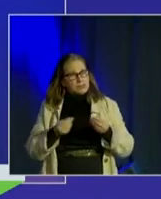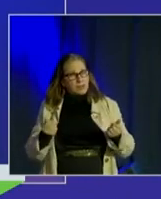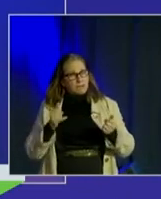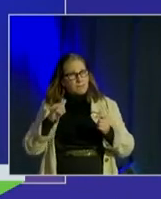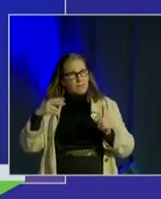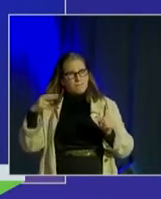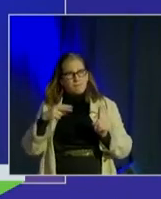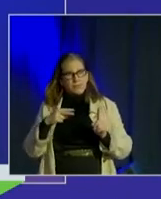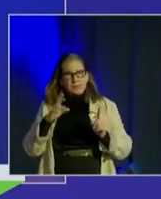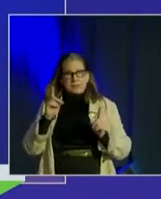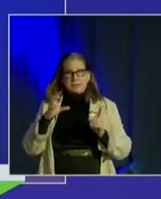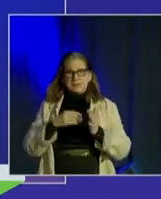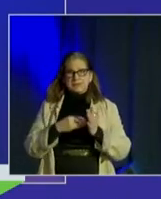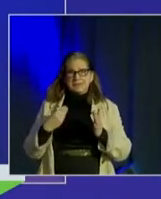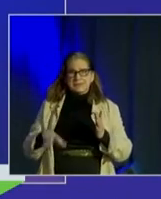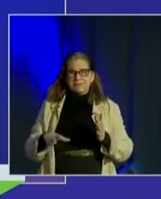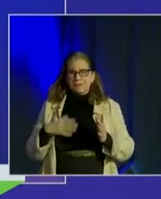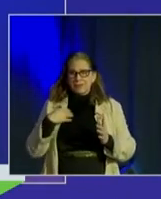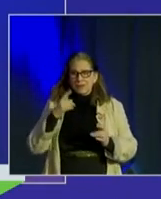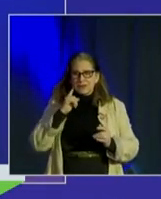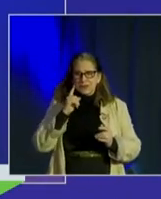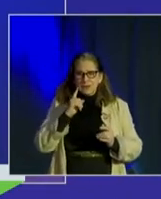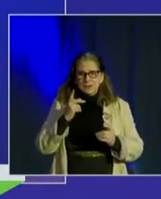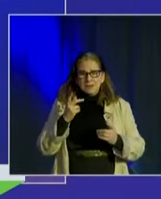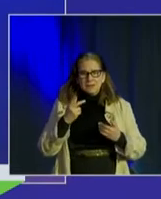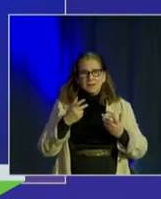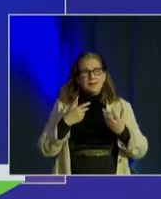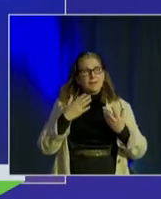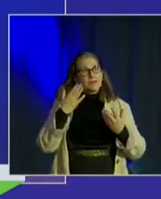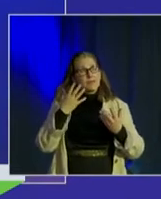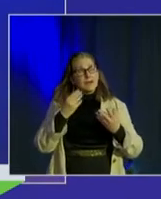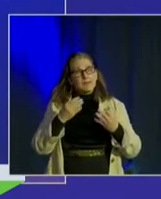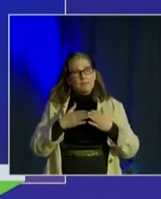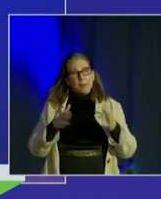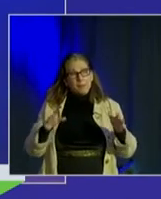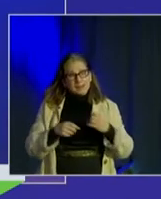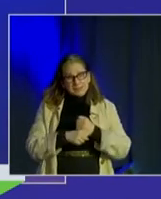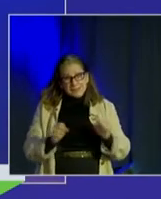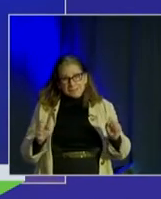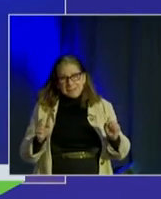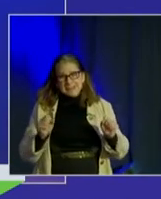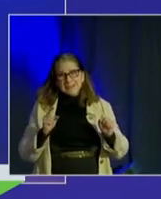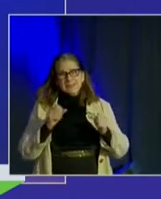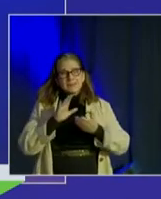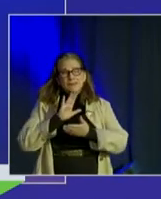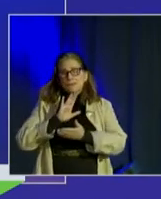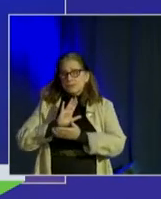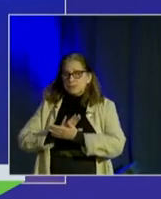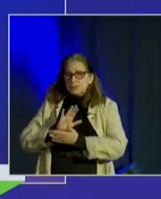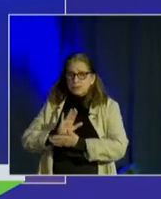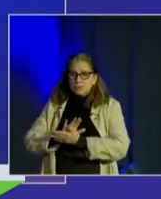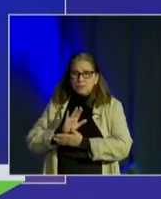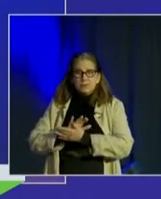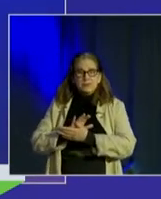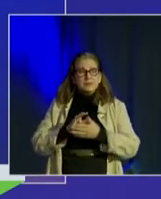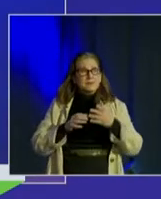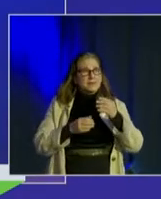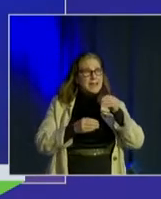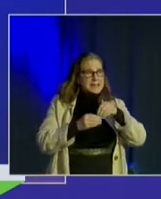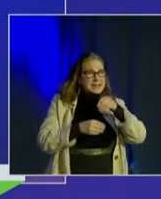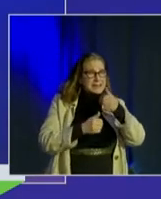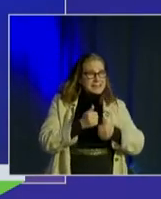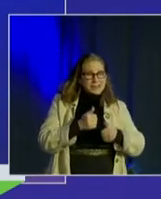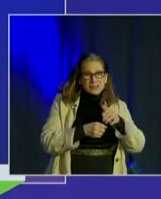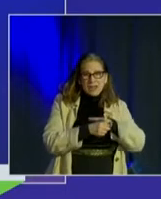DMPED to public safety, is to make sure that every neighborhood in DC provides